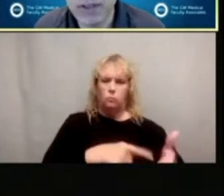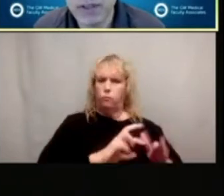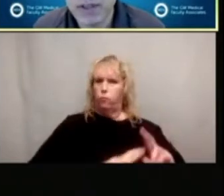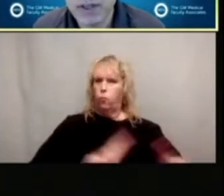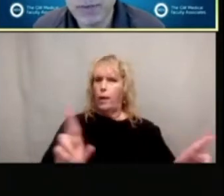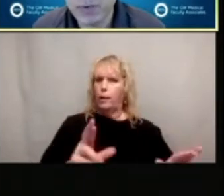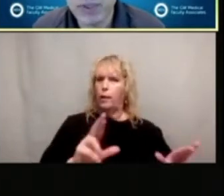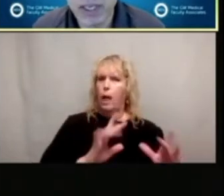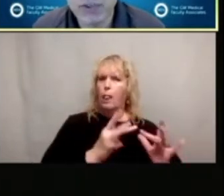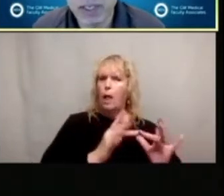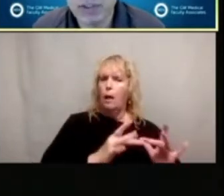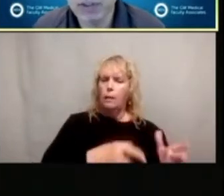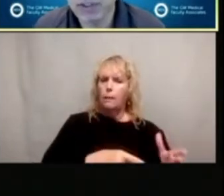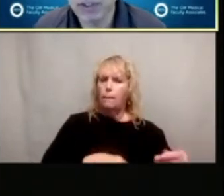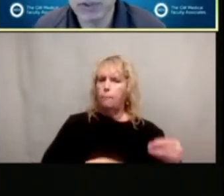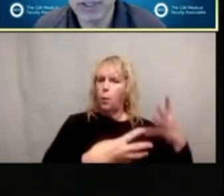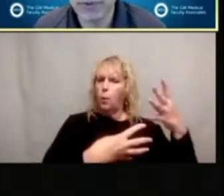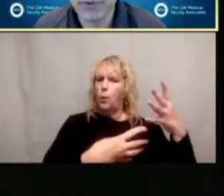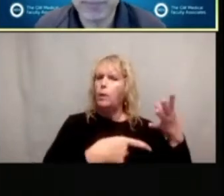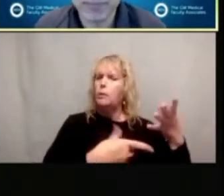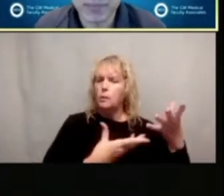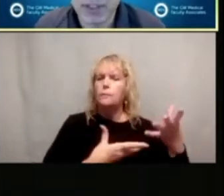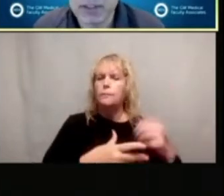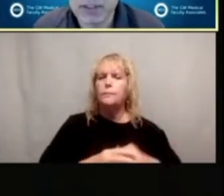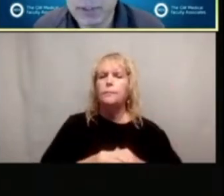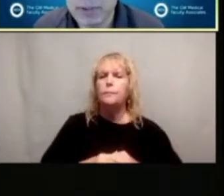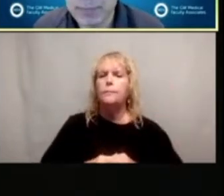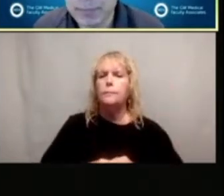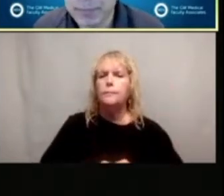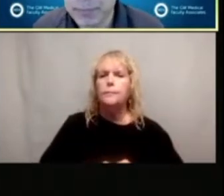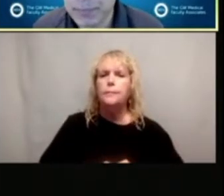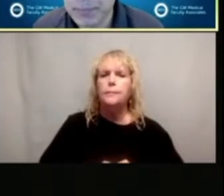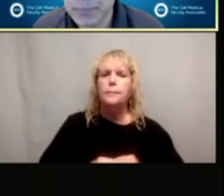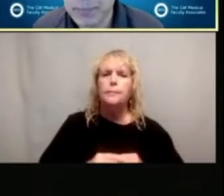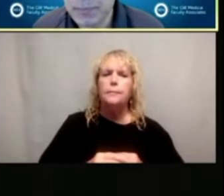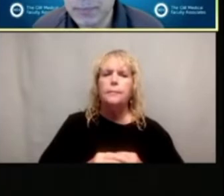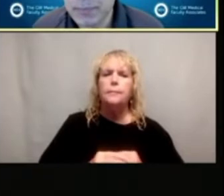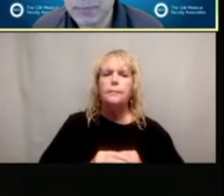benefit for engaging patients in digital health. Next slide, please.